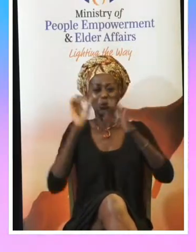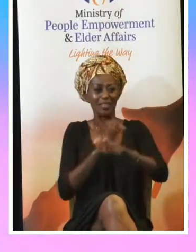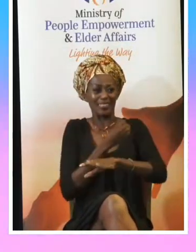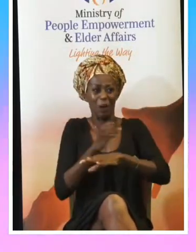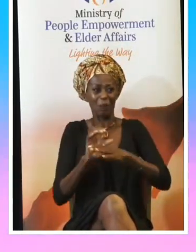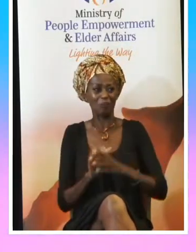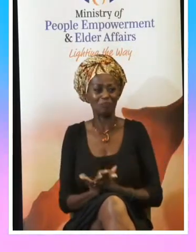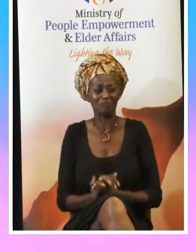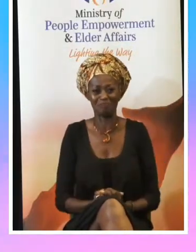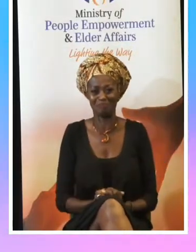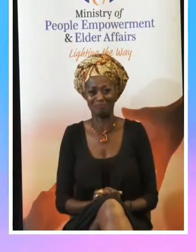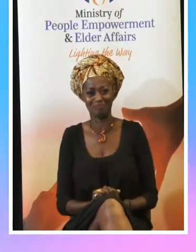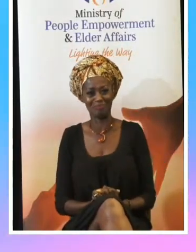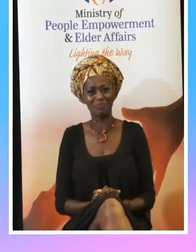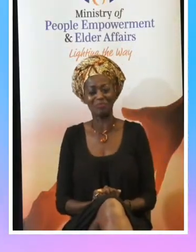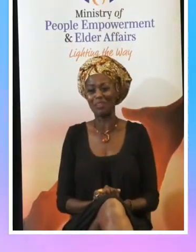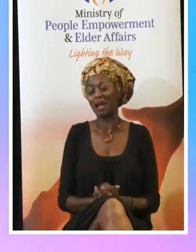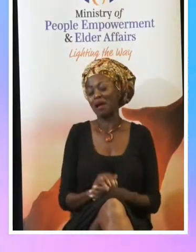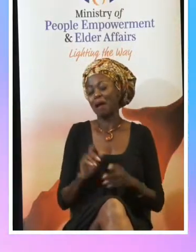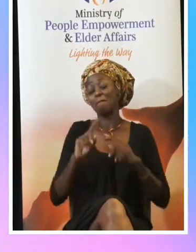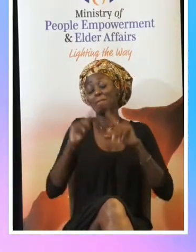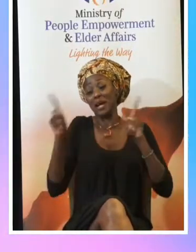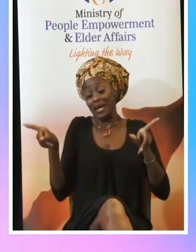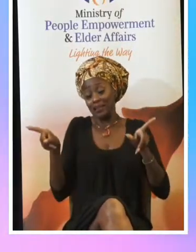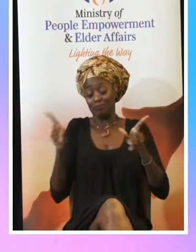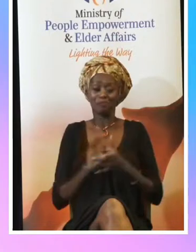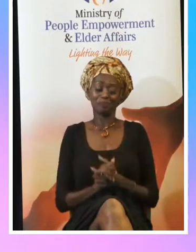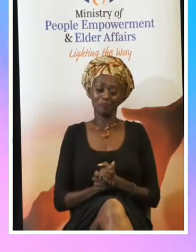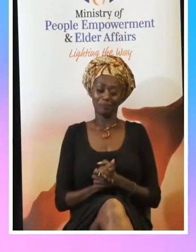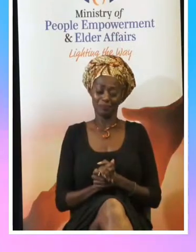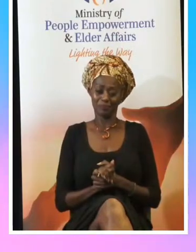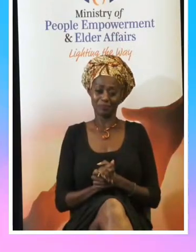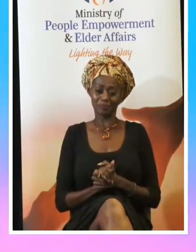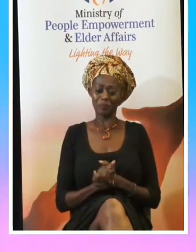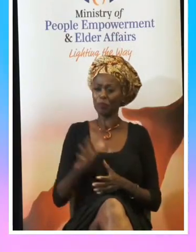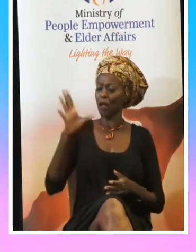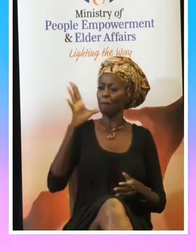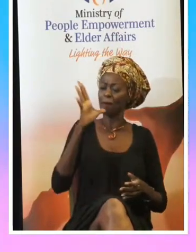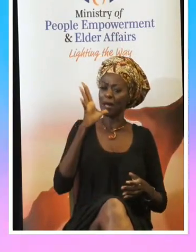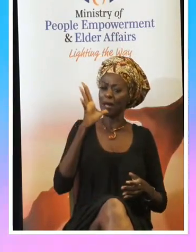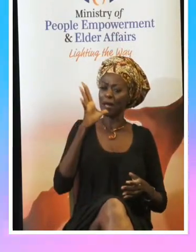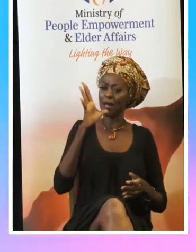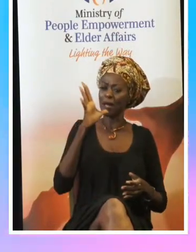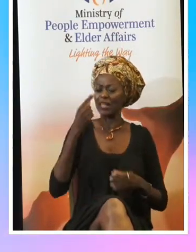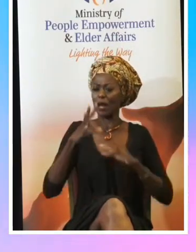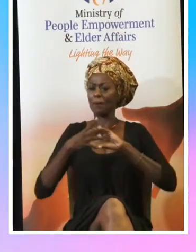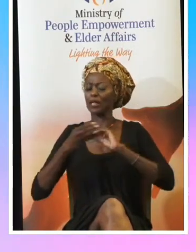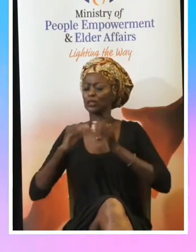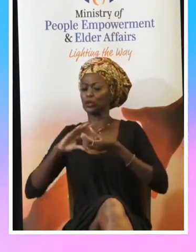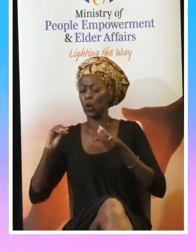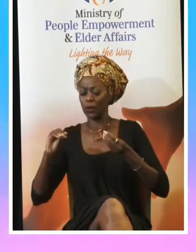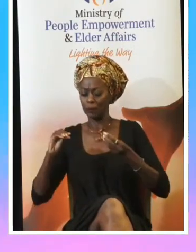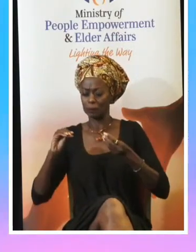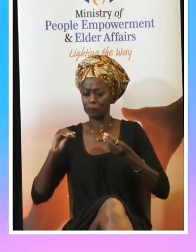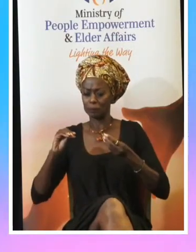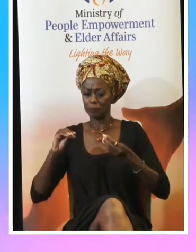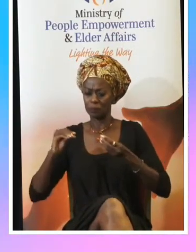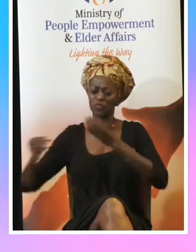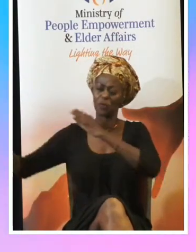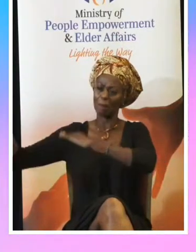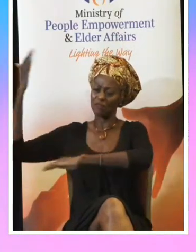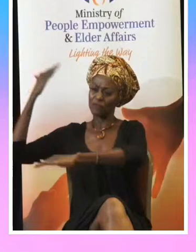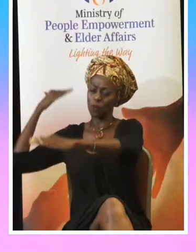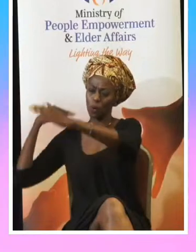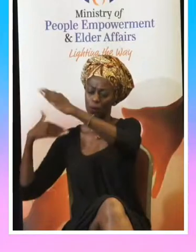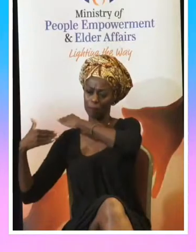people. But anyways, then my mother used to tell me a story of a time when, of a man who was about